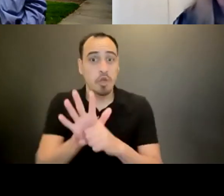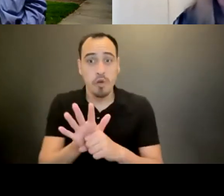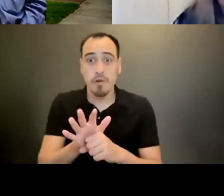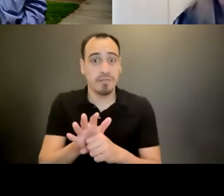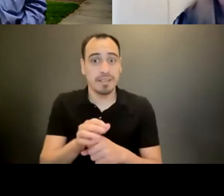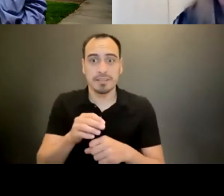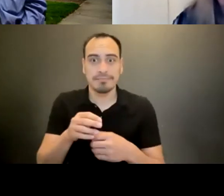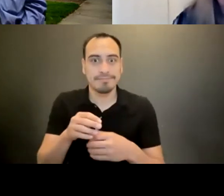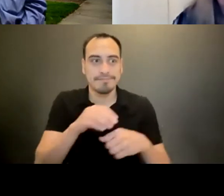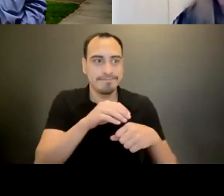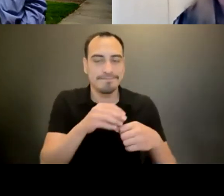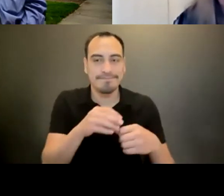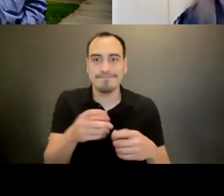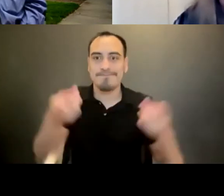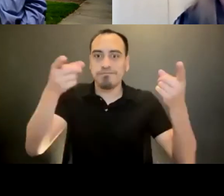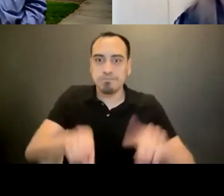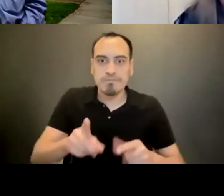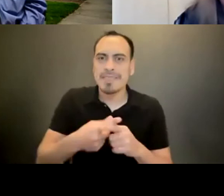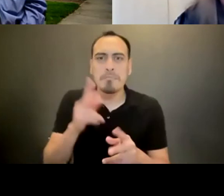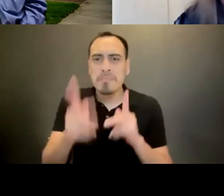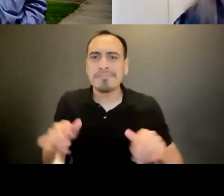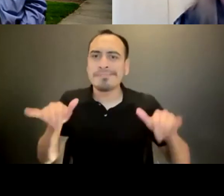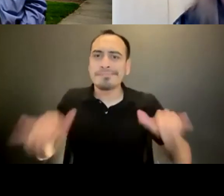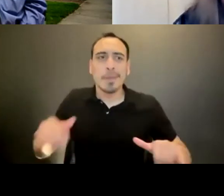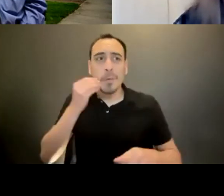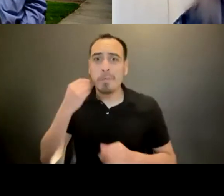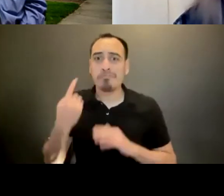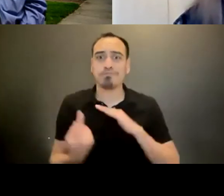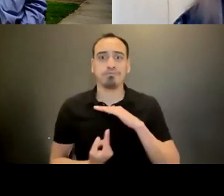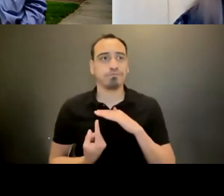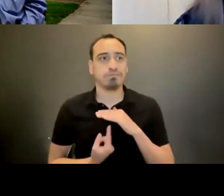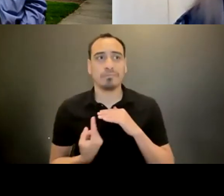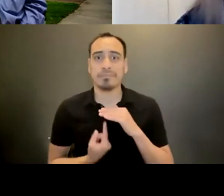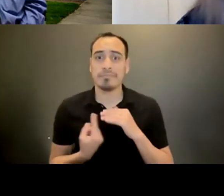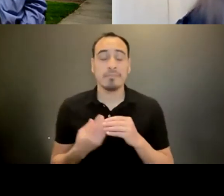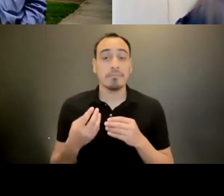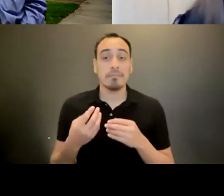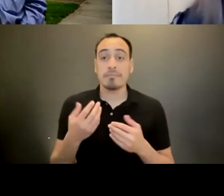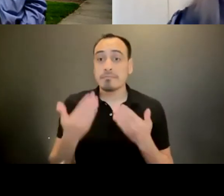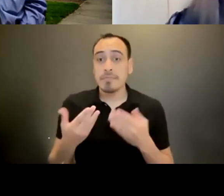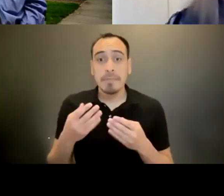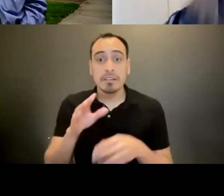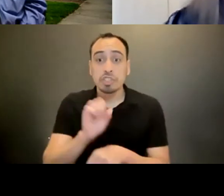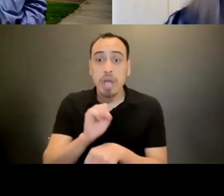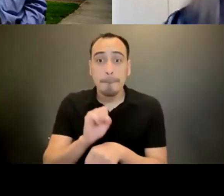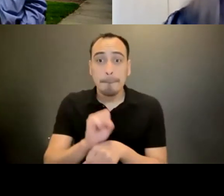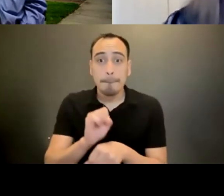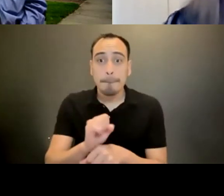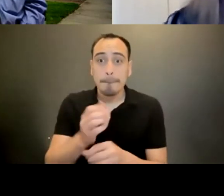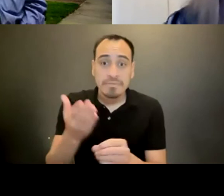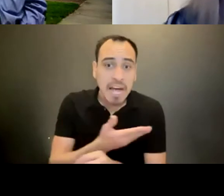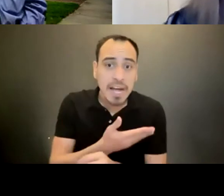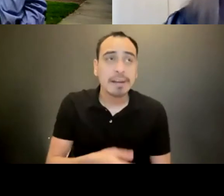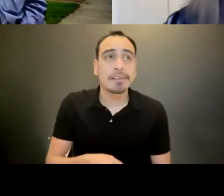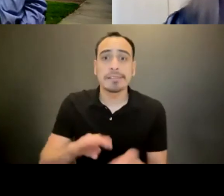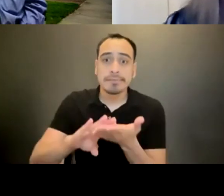who lost their jobs, lost their businesses as a result of the closures. But we also need